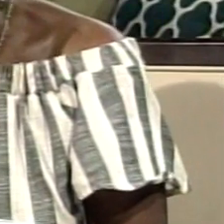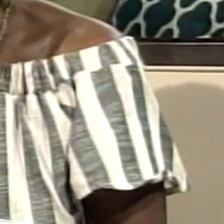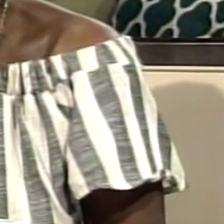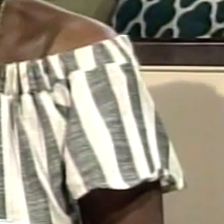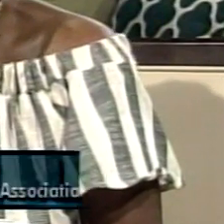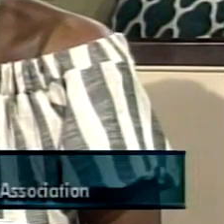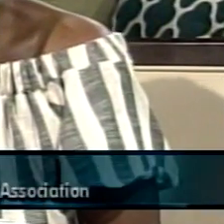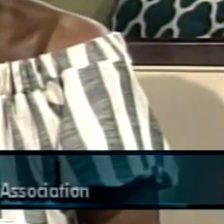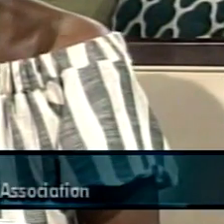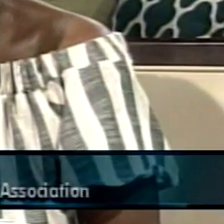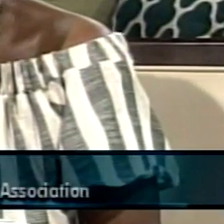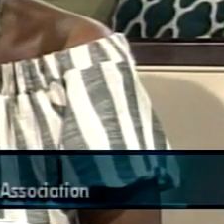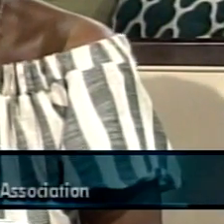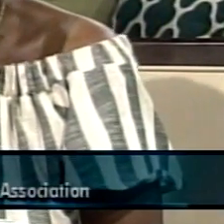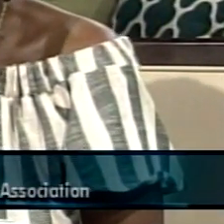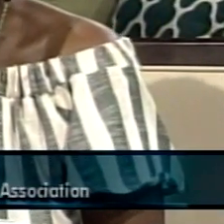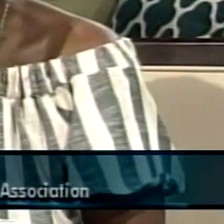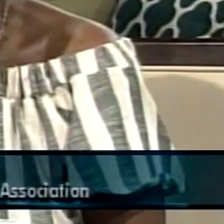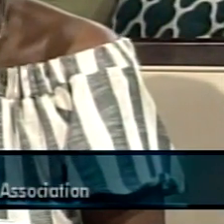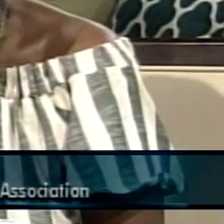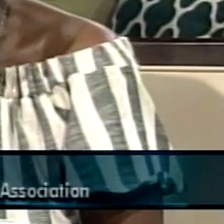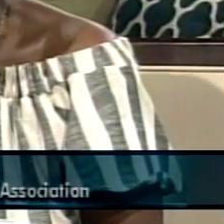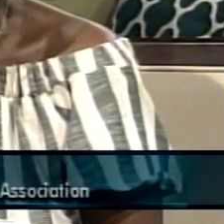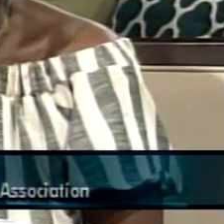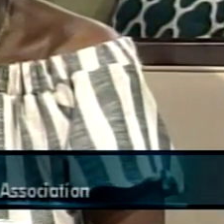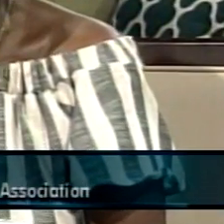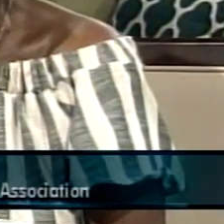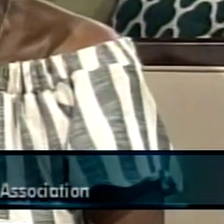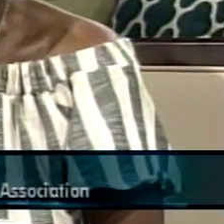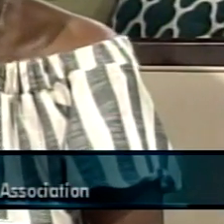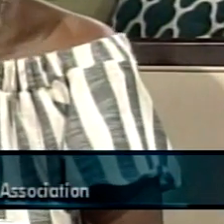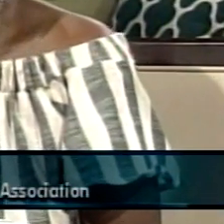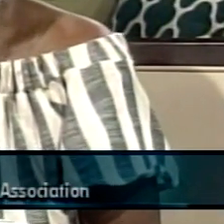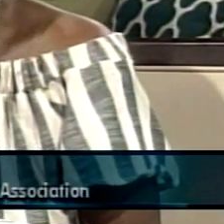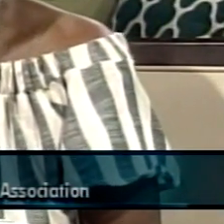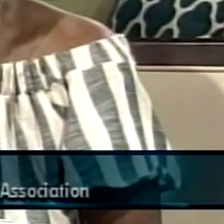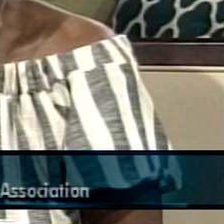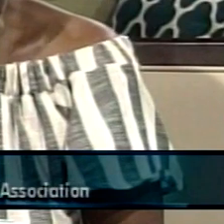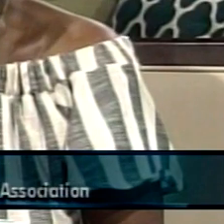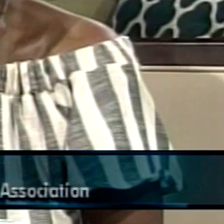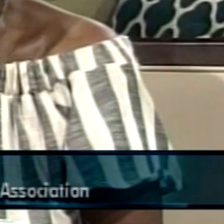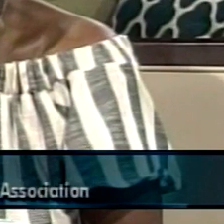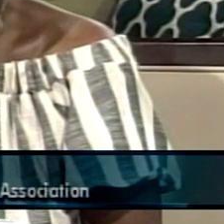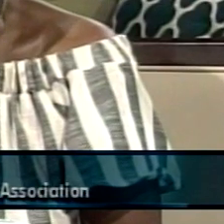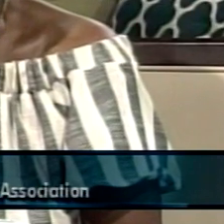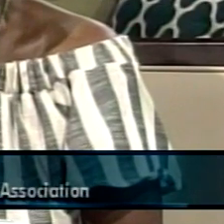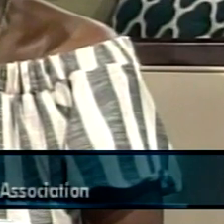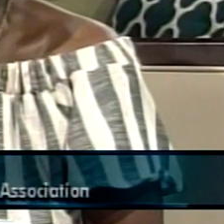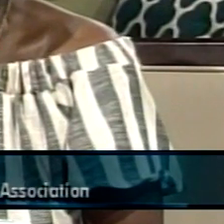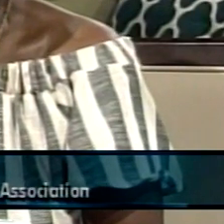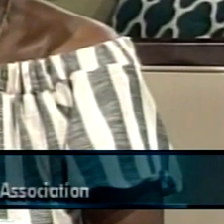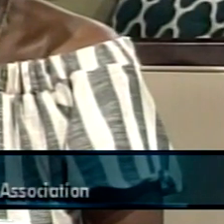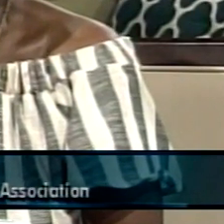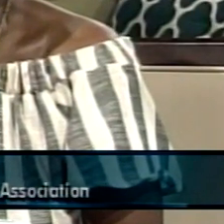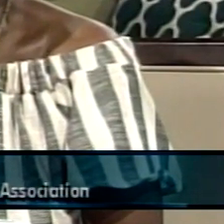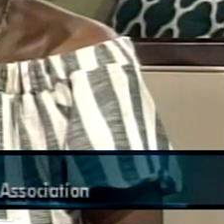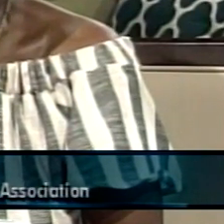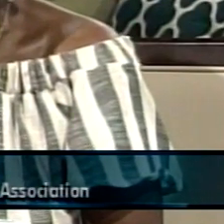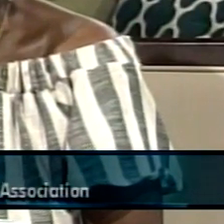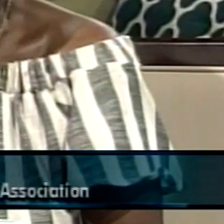epidemic now. It's all over the world. Barbados is no exception. As of 2014, we were looking at